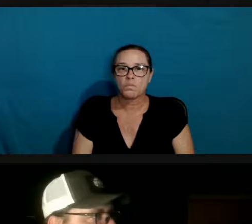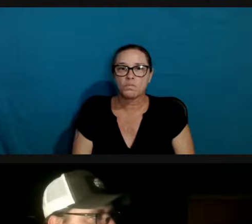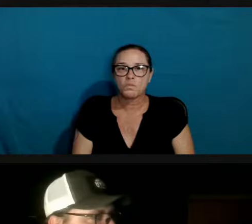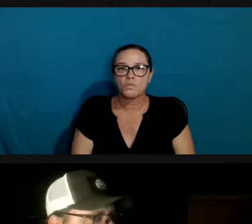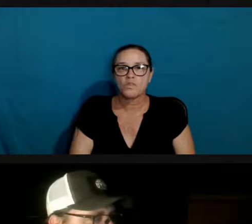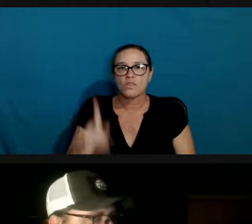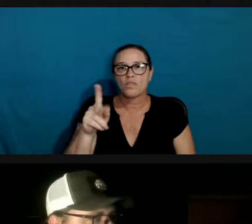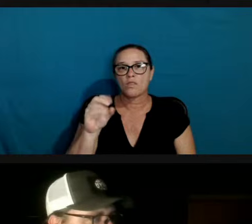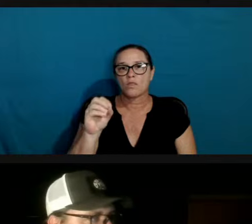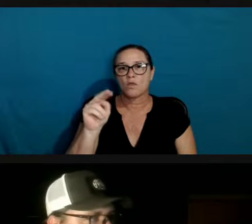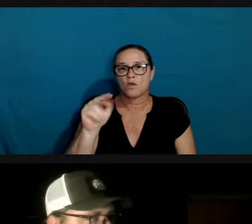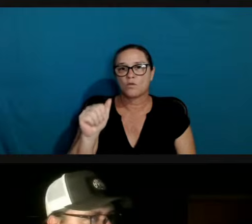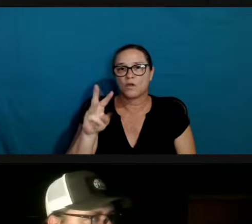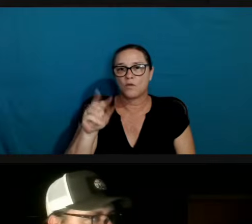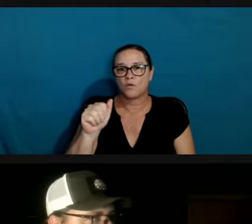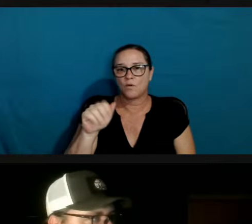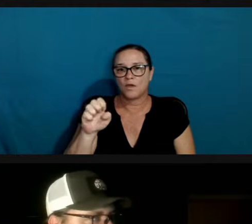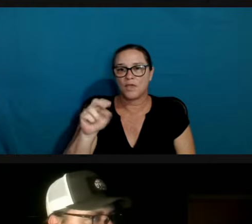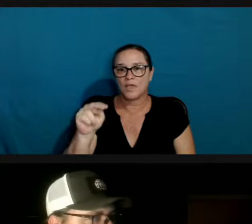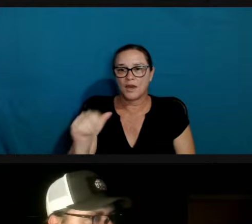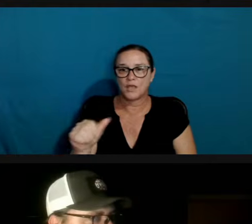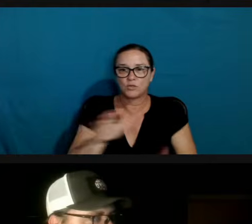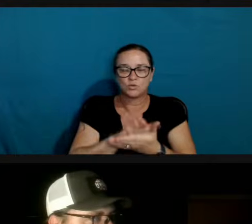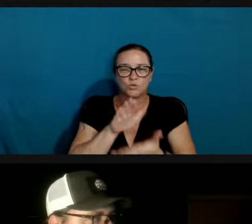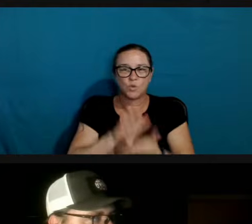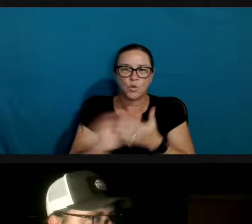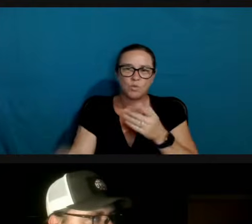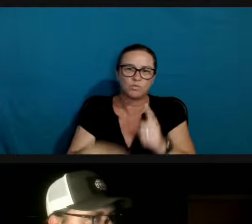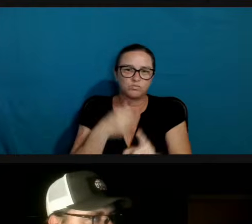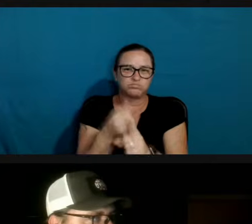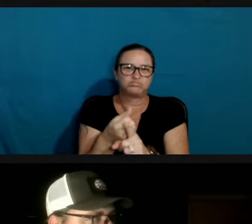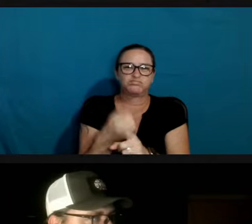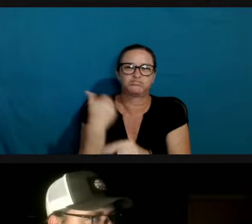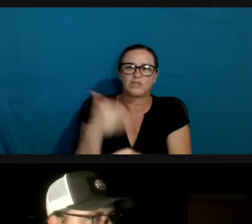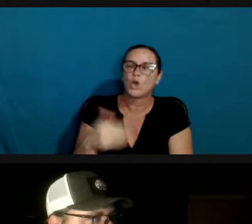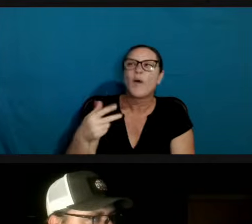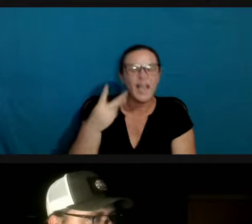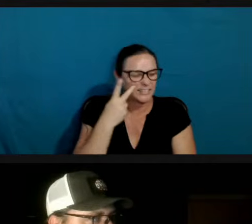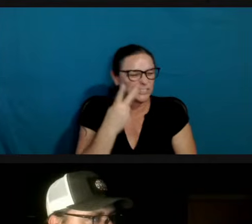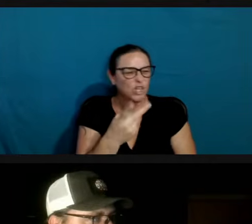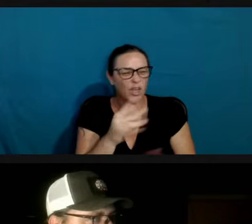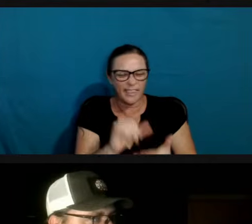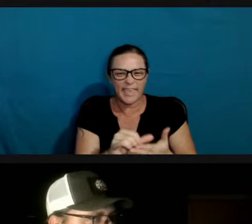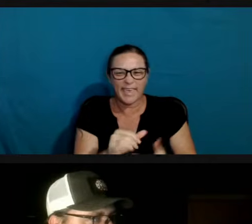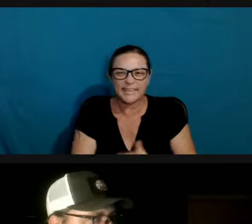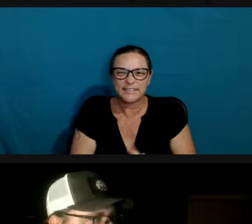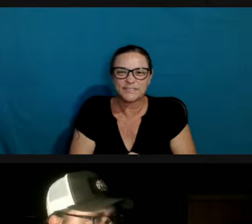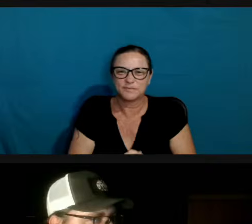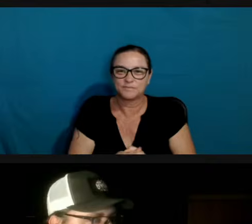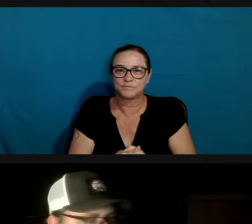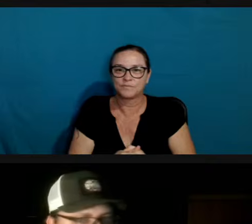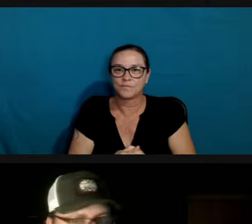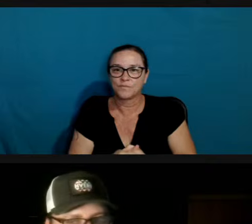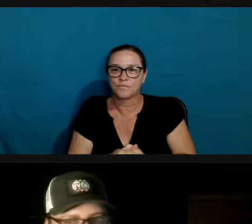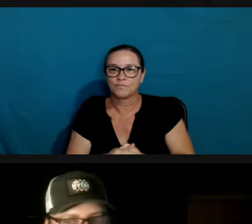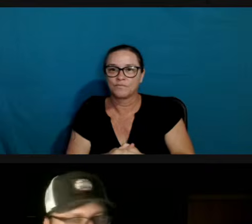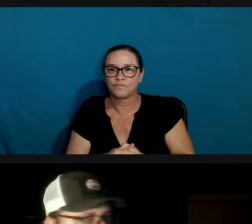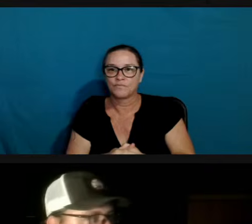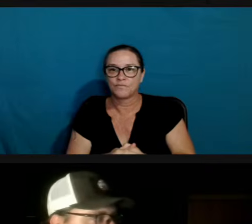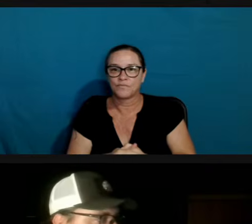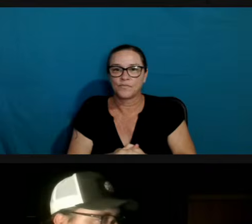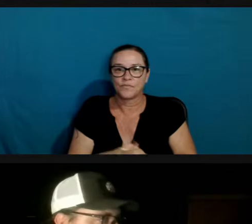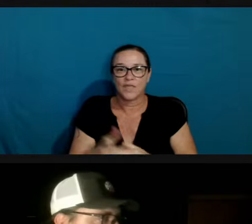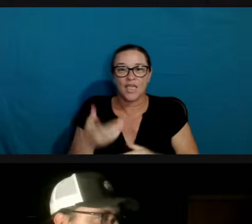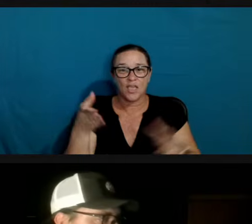Kona School got hit really hard in this thing. Oh, I saw that. Yeah, so they're going to be, closing campus